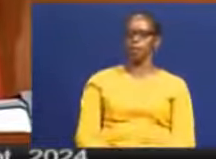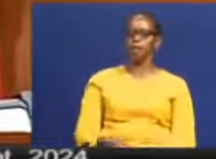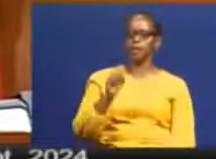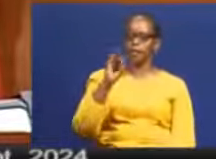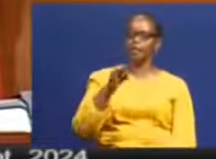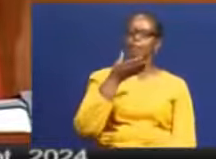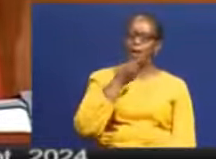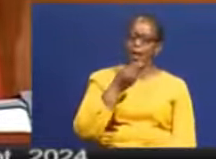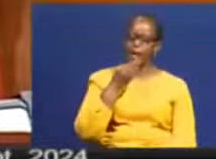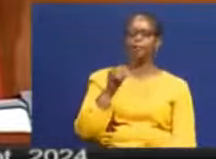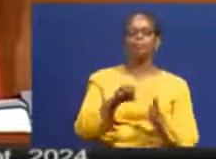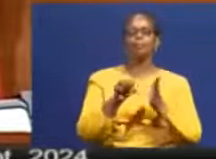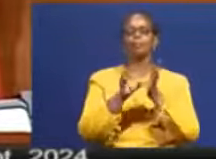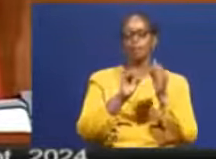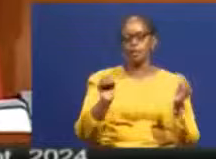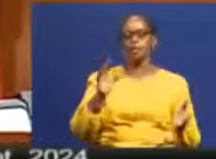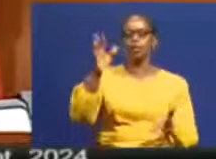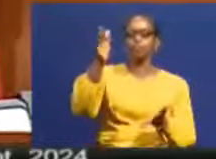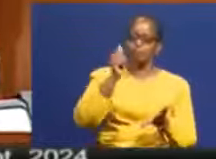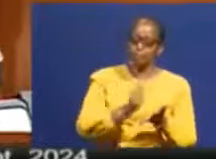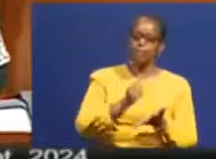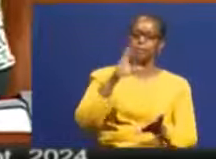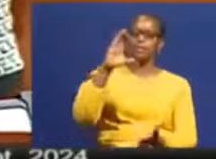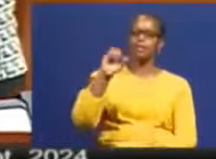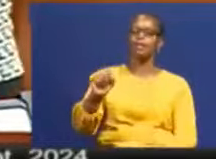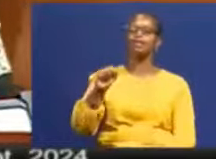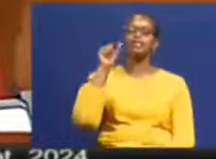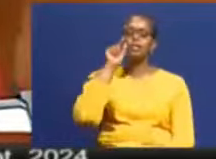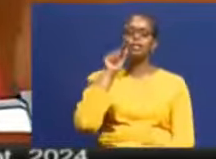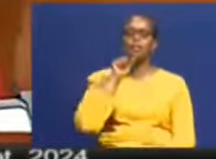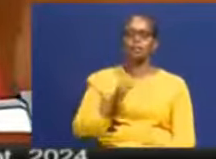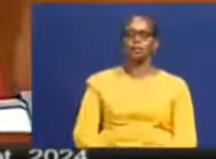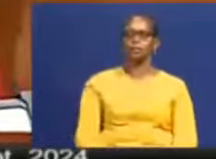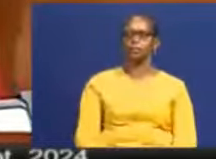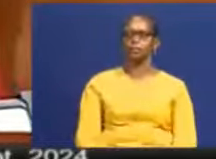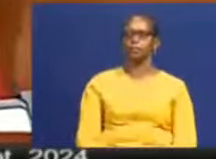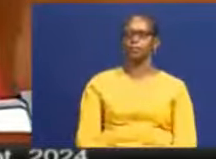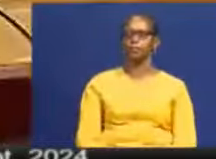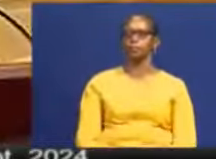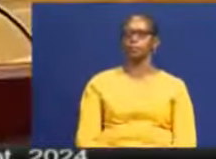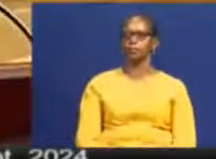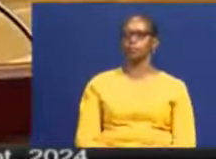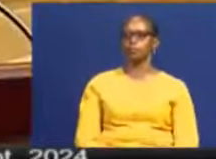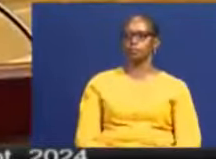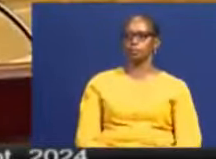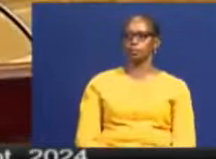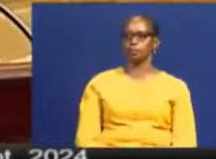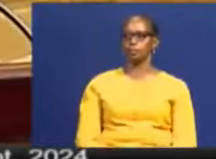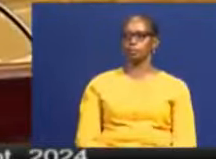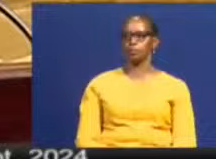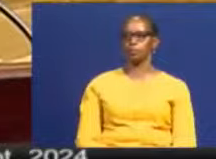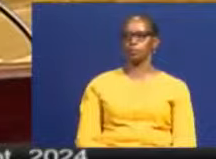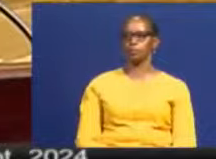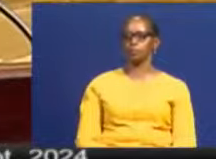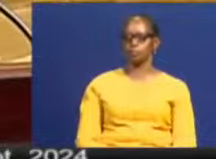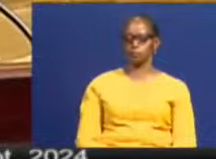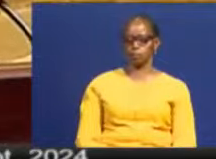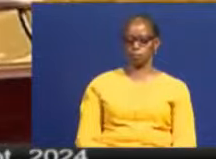we need a cabinet secretary of gender in this country. Thank you. What's your point of order, Honorable